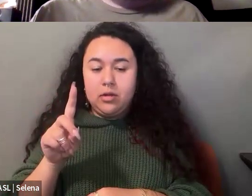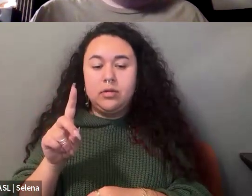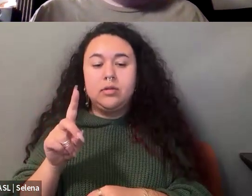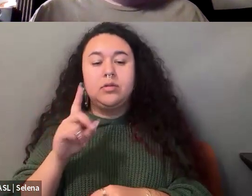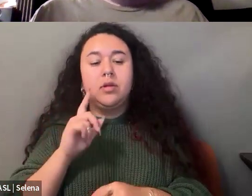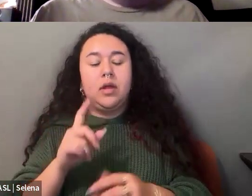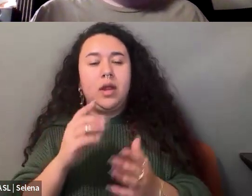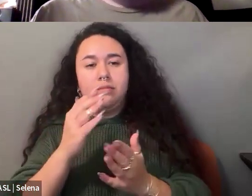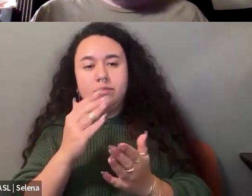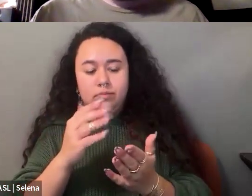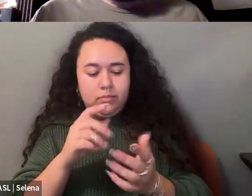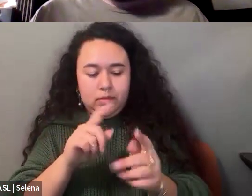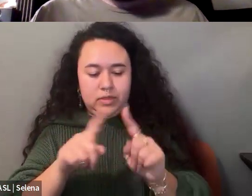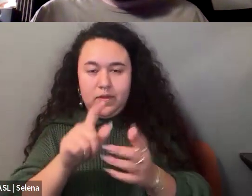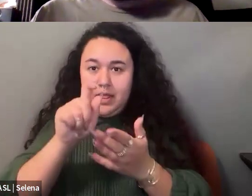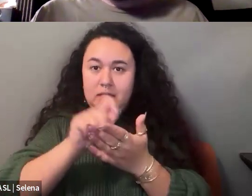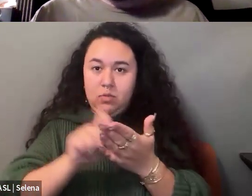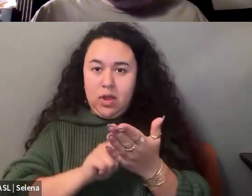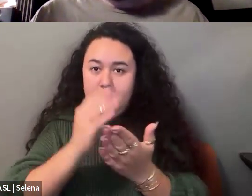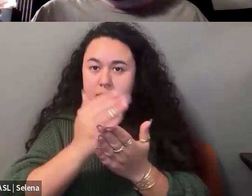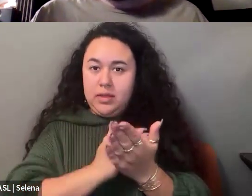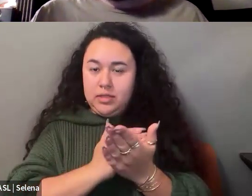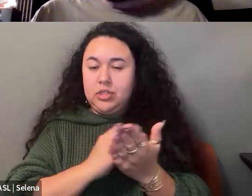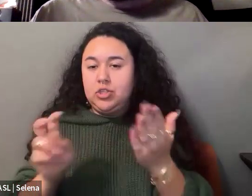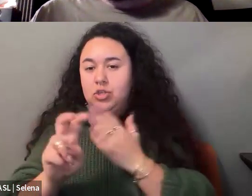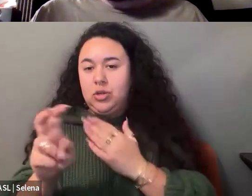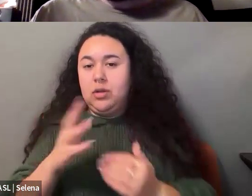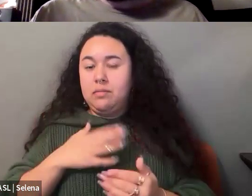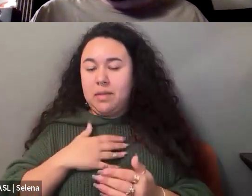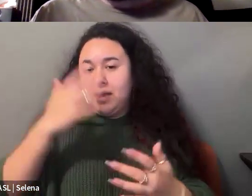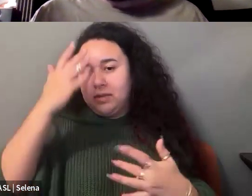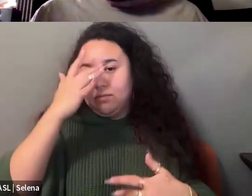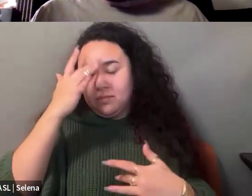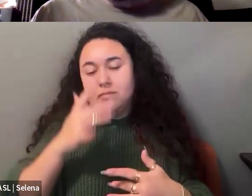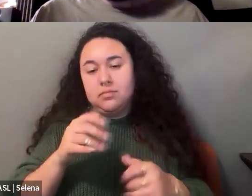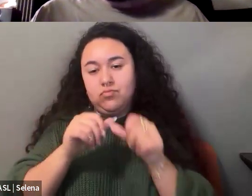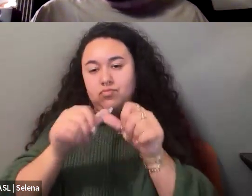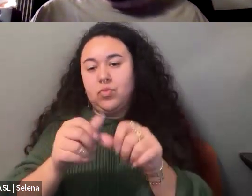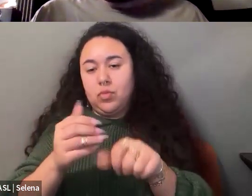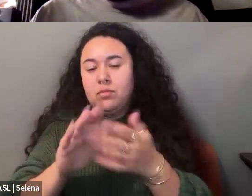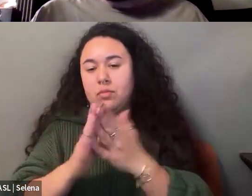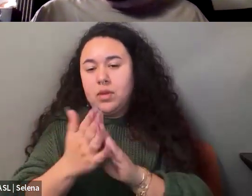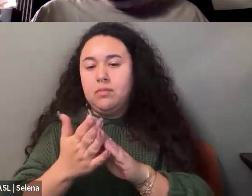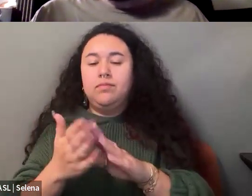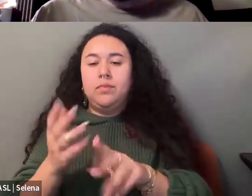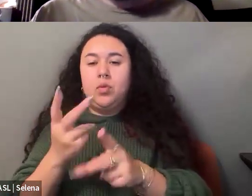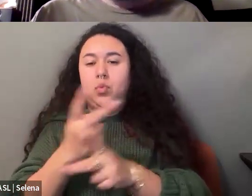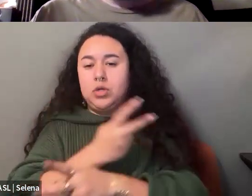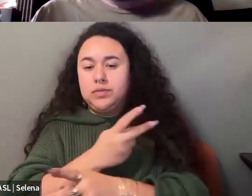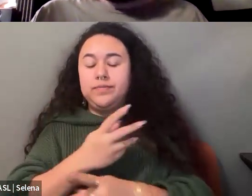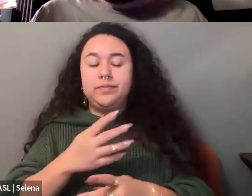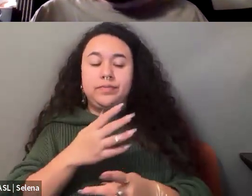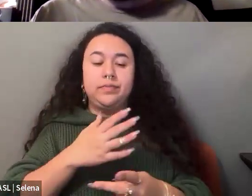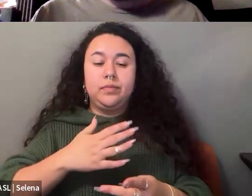for a while. And as my condition has kind of progressed over the years, I found that mindful birding, slow